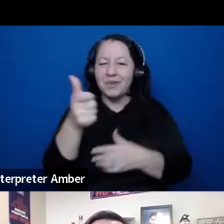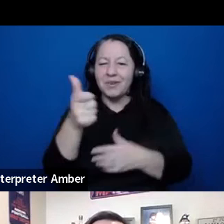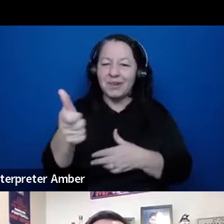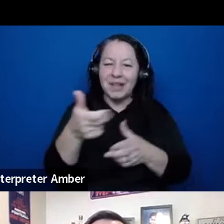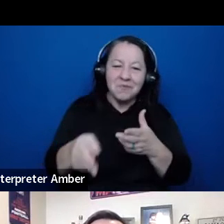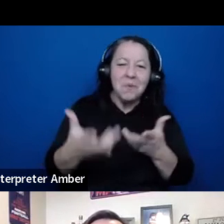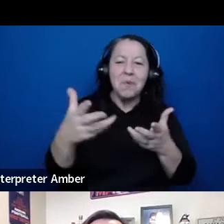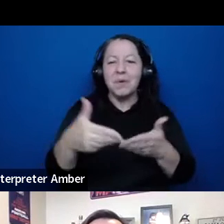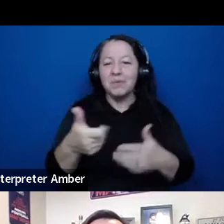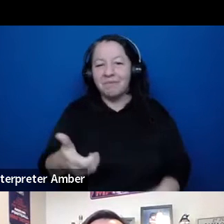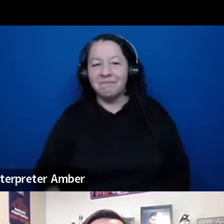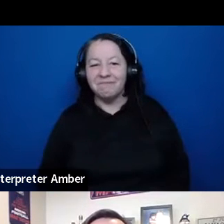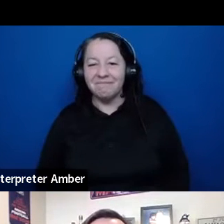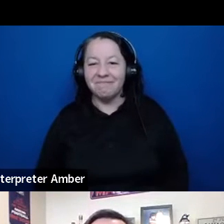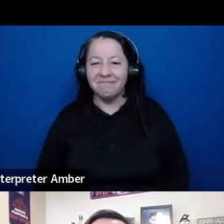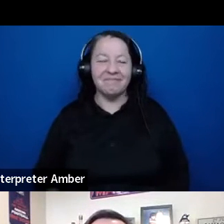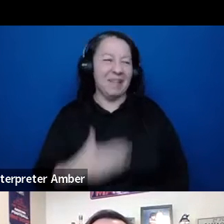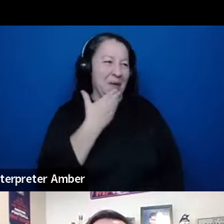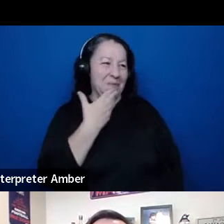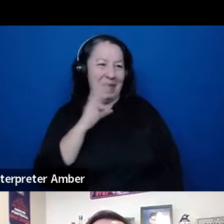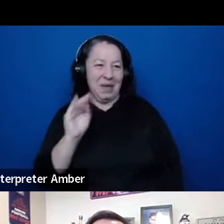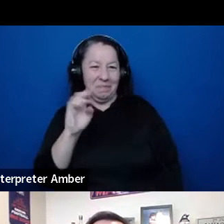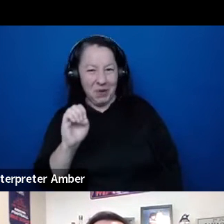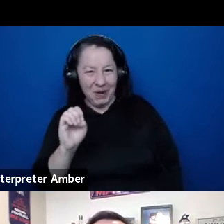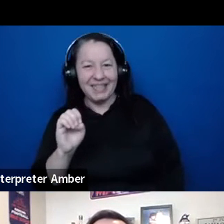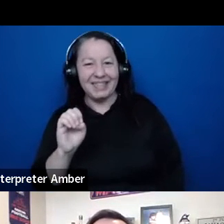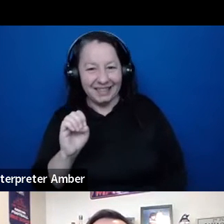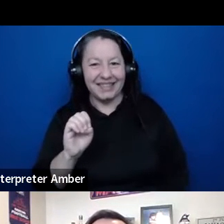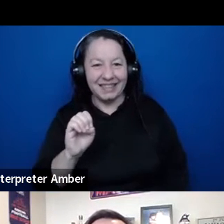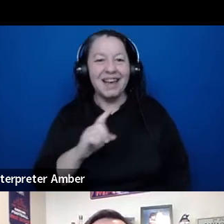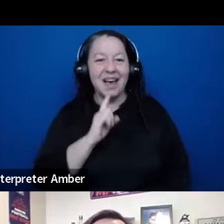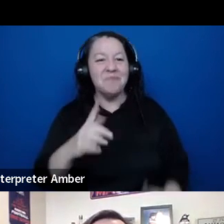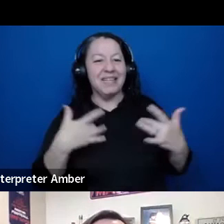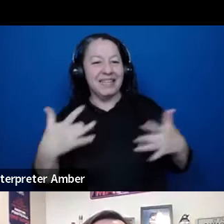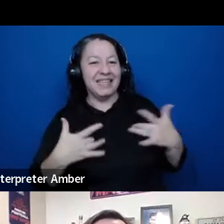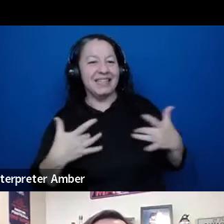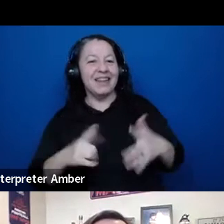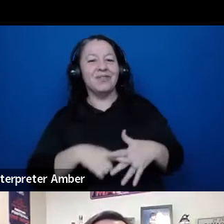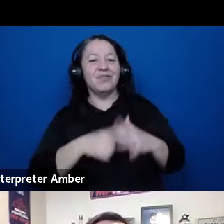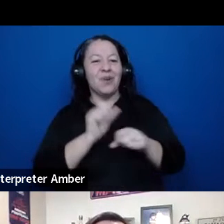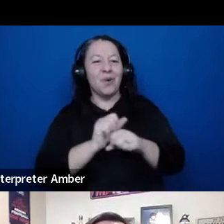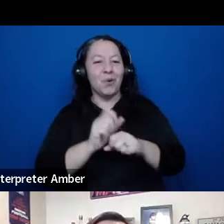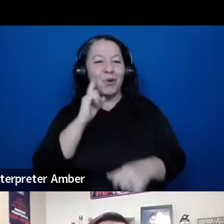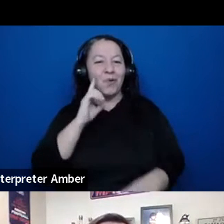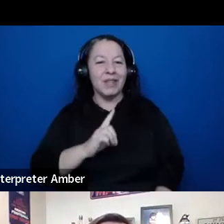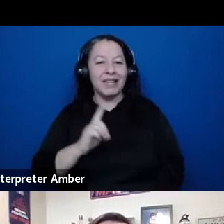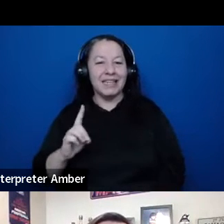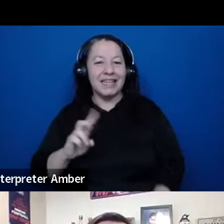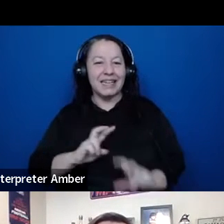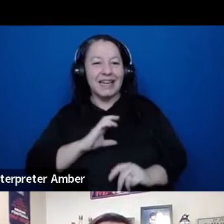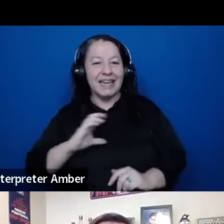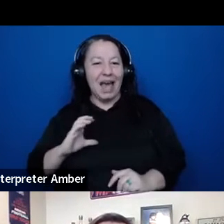yourself. Thank you, Brooke. And I'm really excited to start working for the DD Council here in a week or